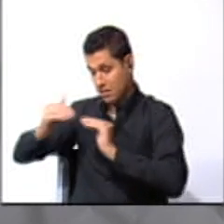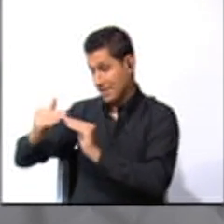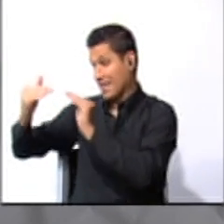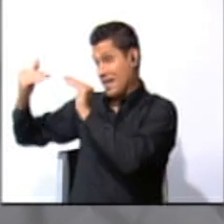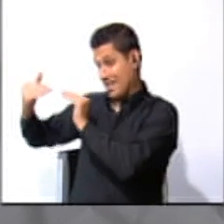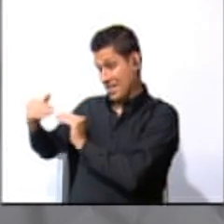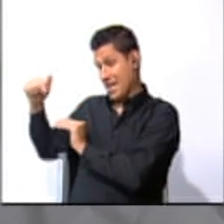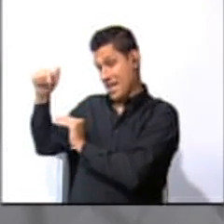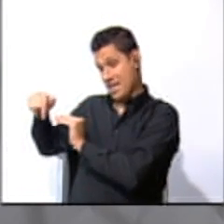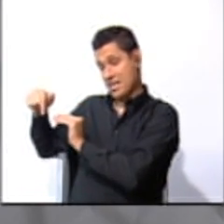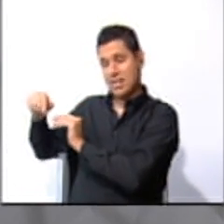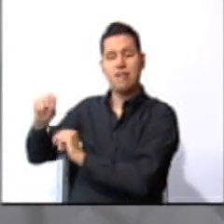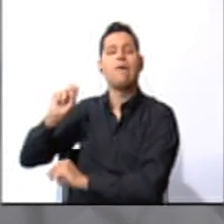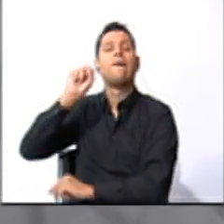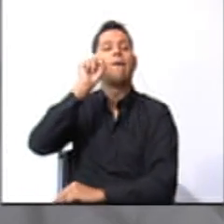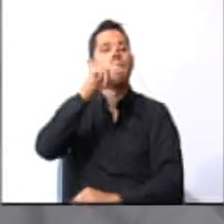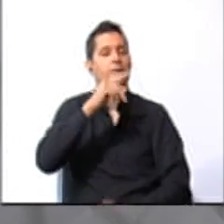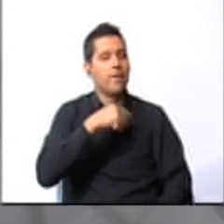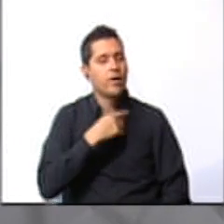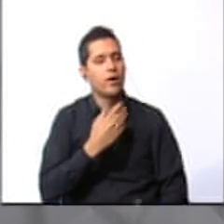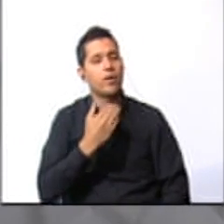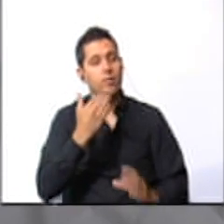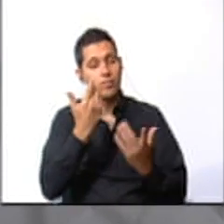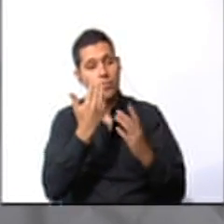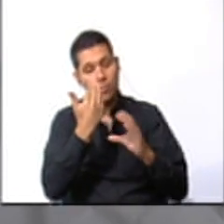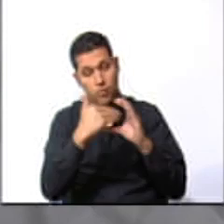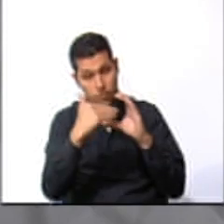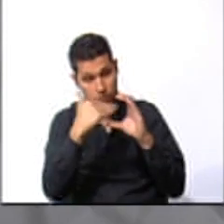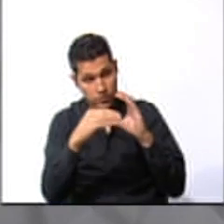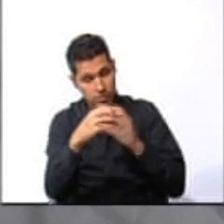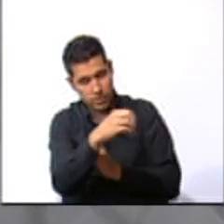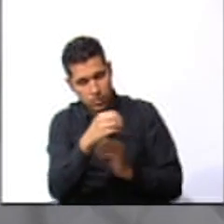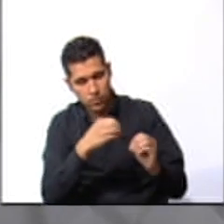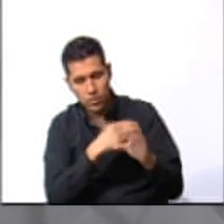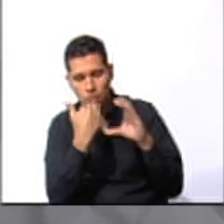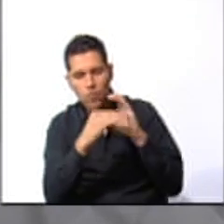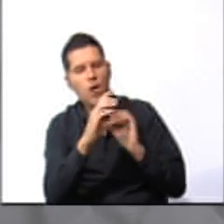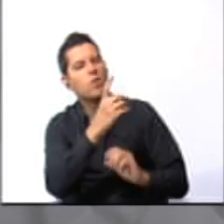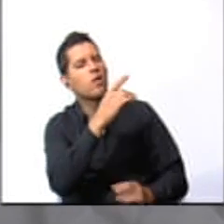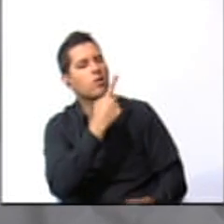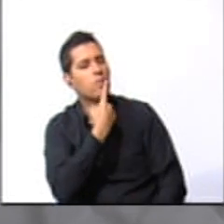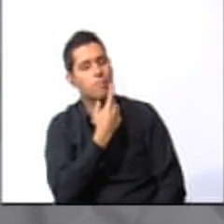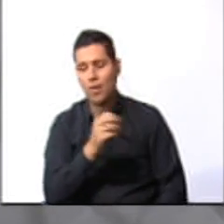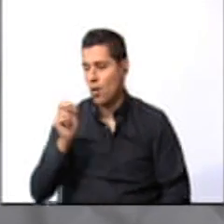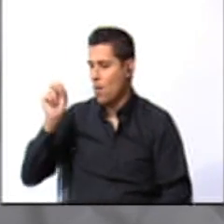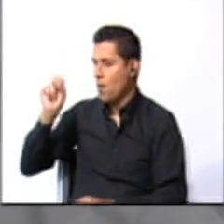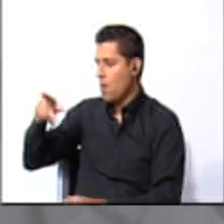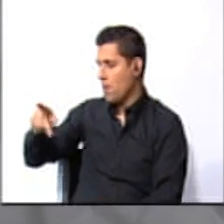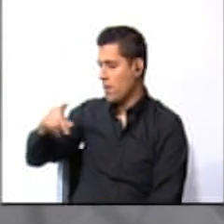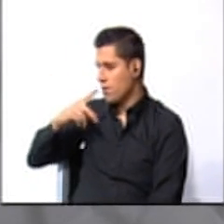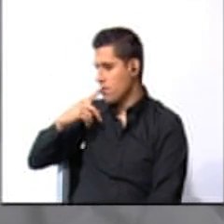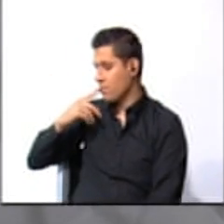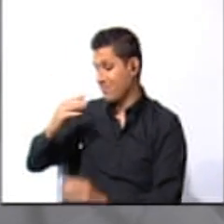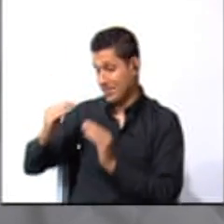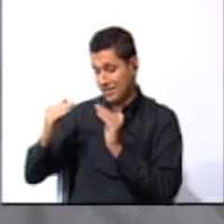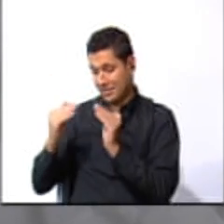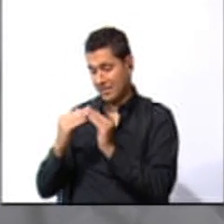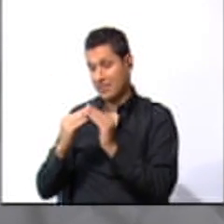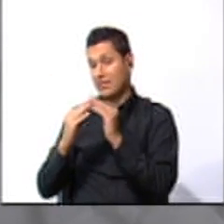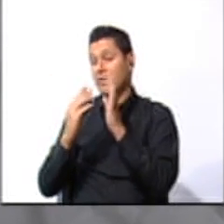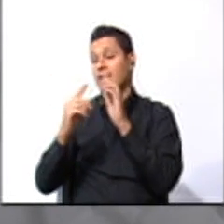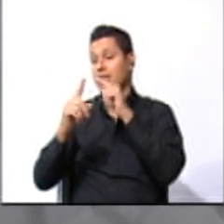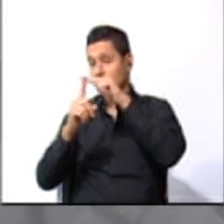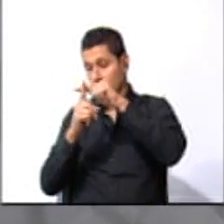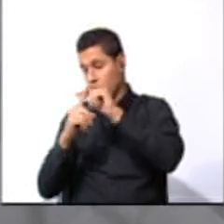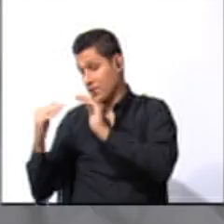is the post office? The post office is between the shoe store and the restaurant.